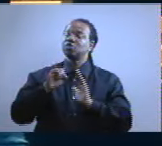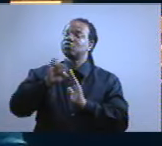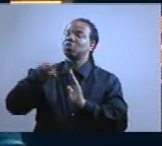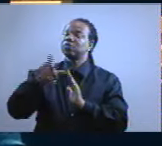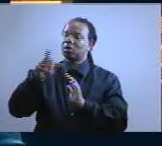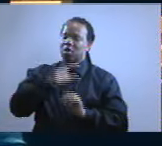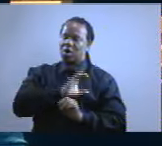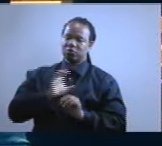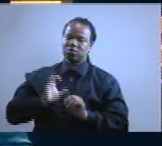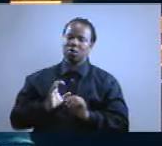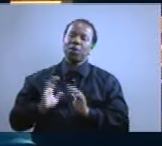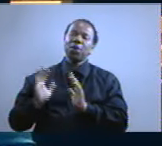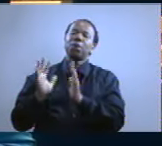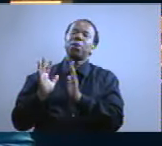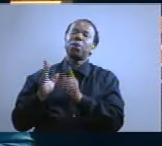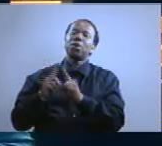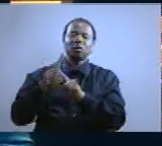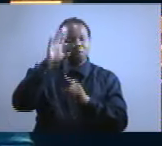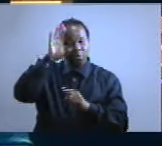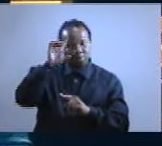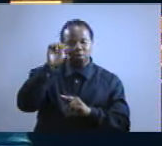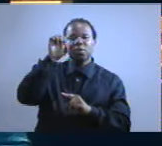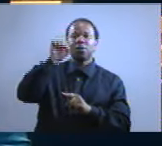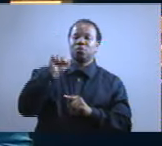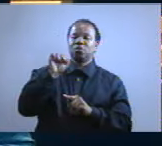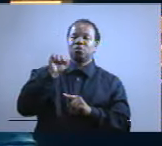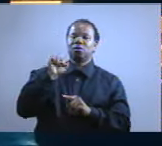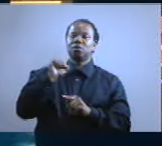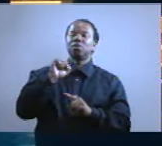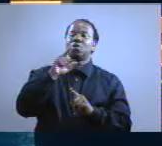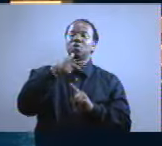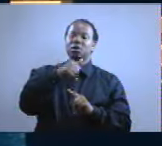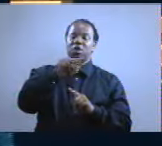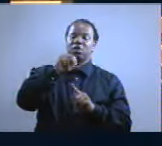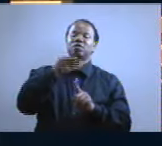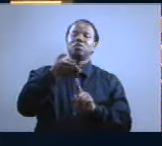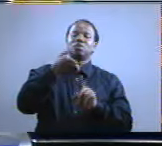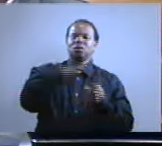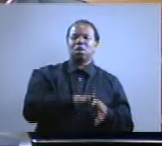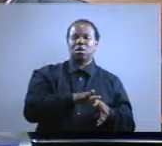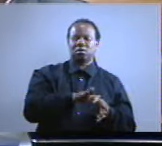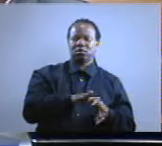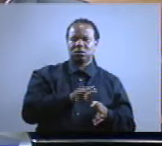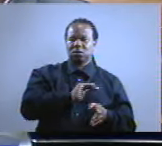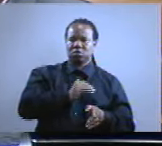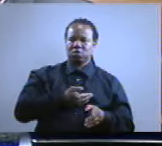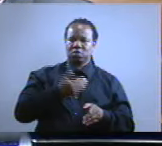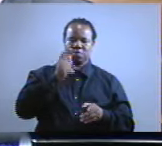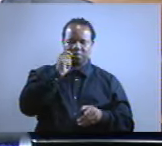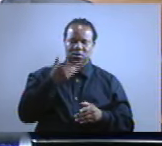for keeping the legacy of our fallen heroes and heroines. I thank you.